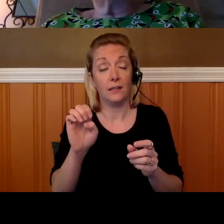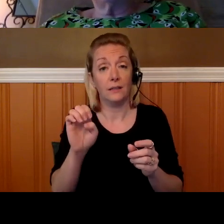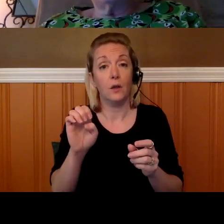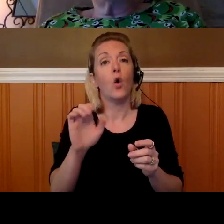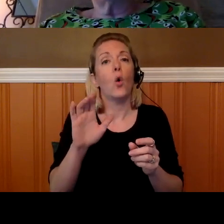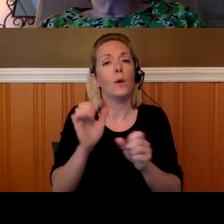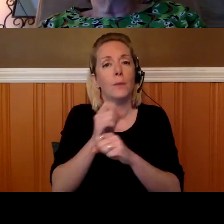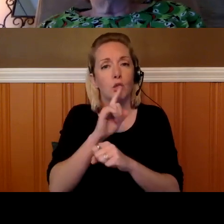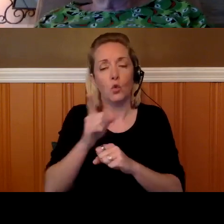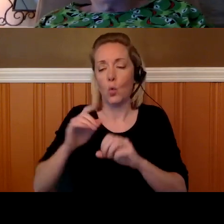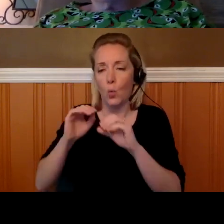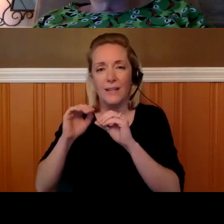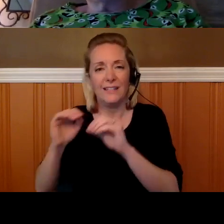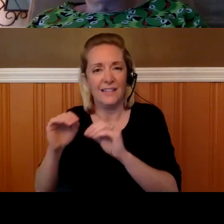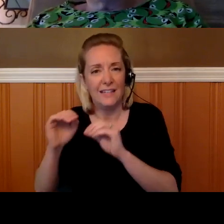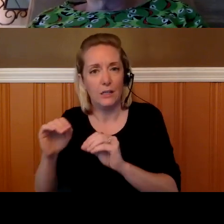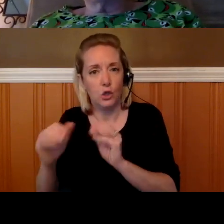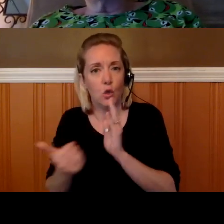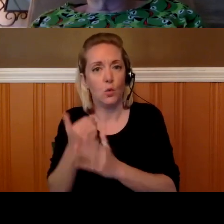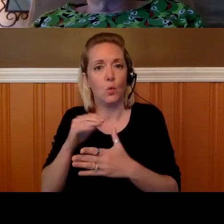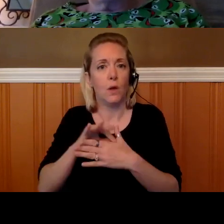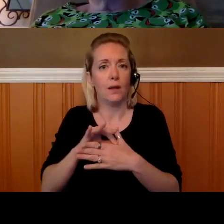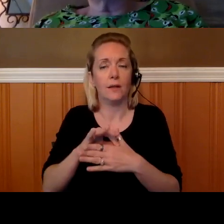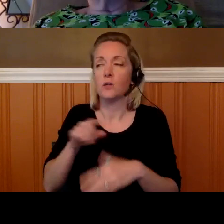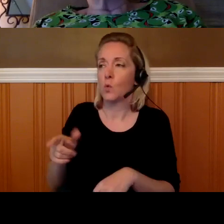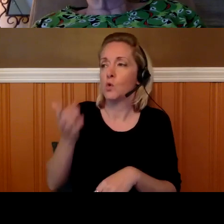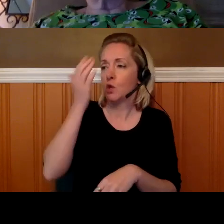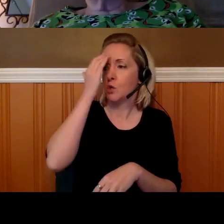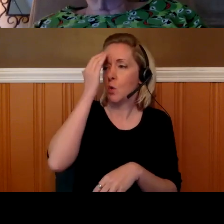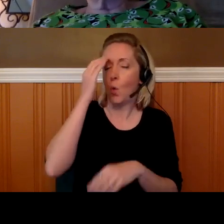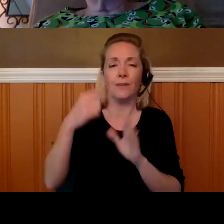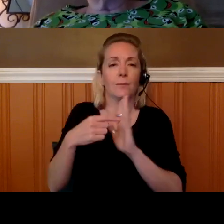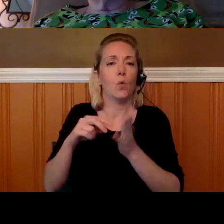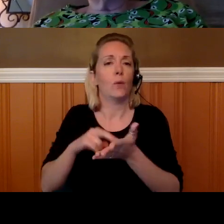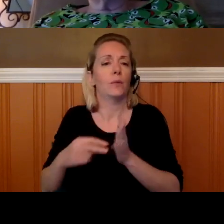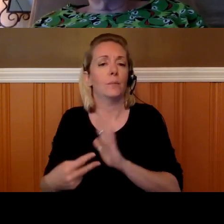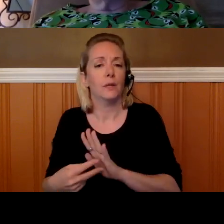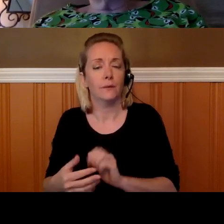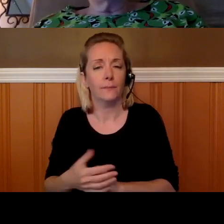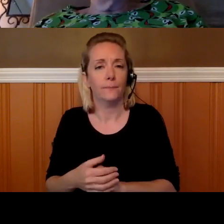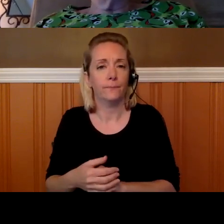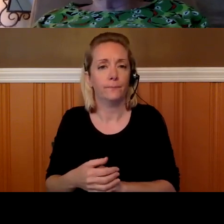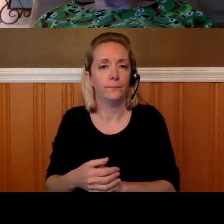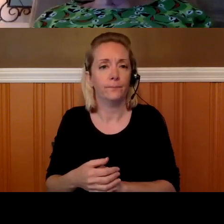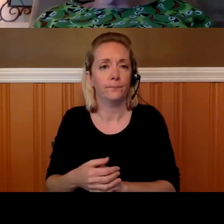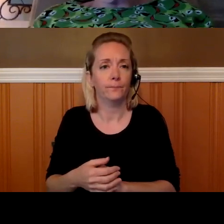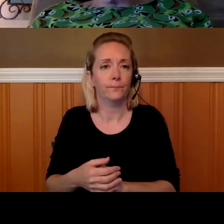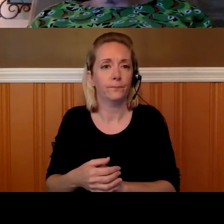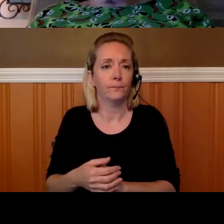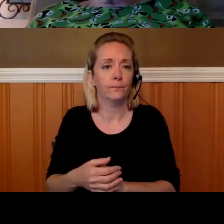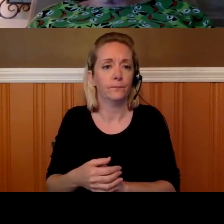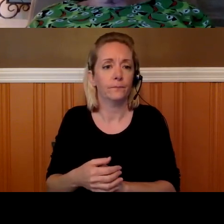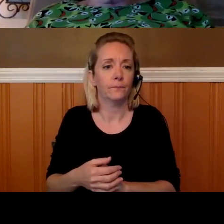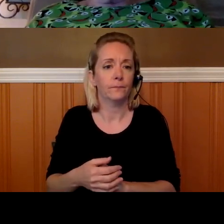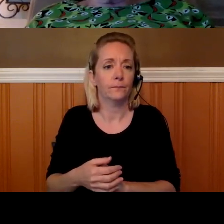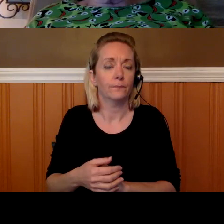that content is on the device so that she learns the symbols. Marin is still not at the place